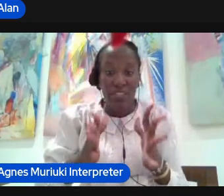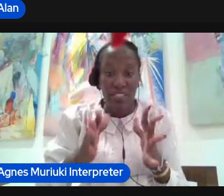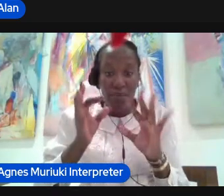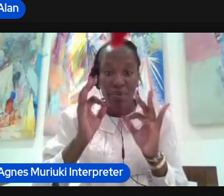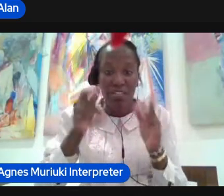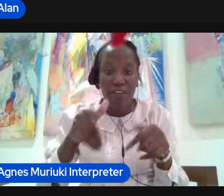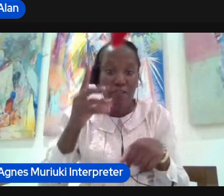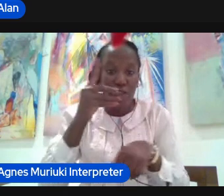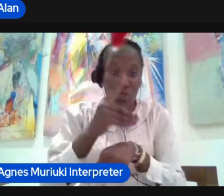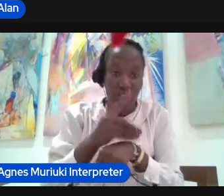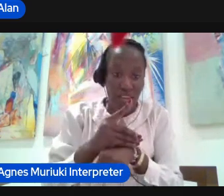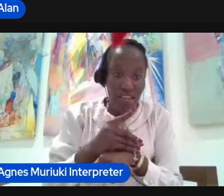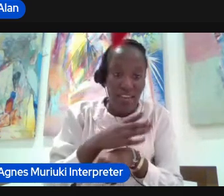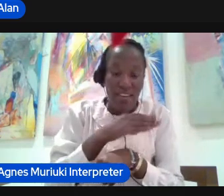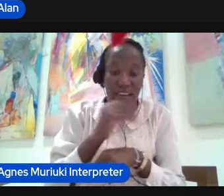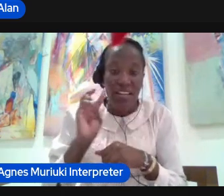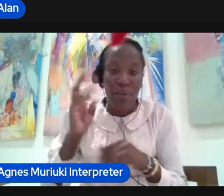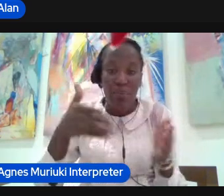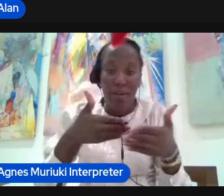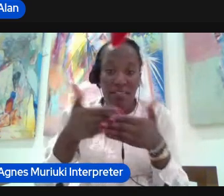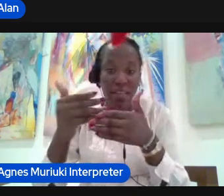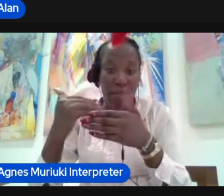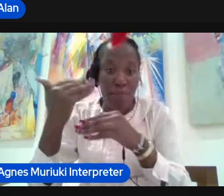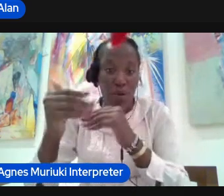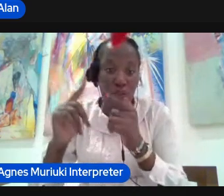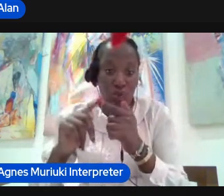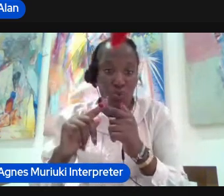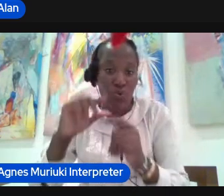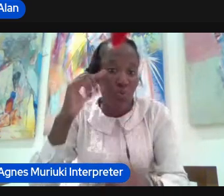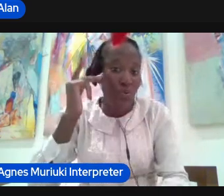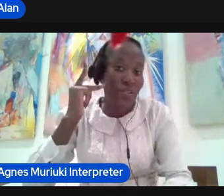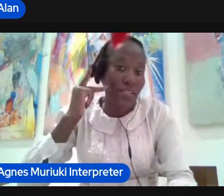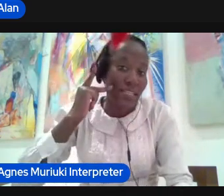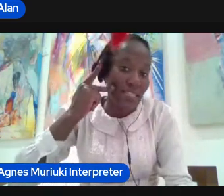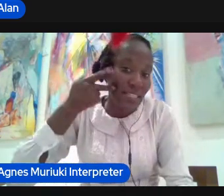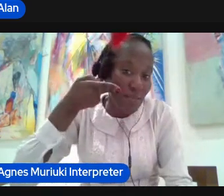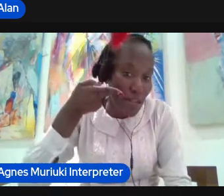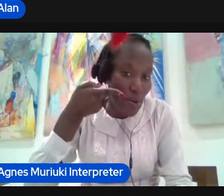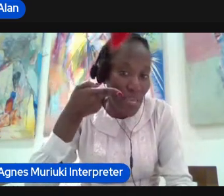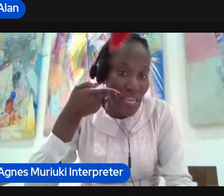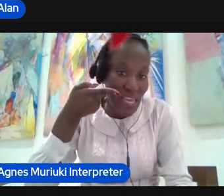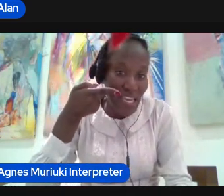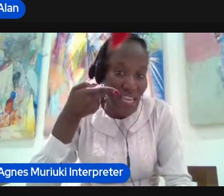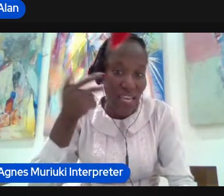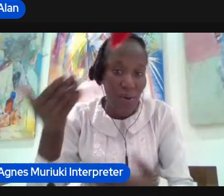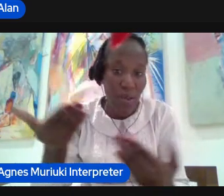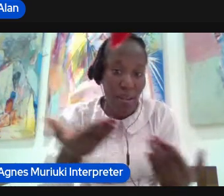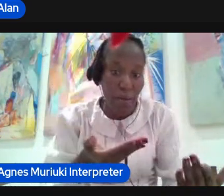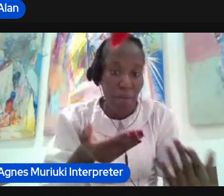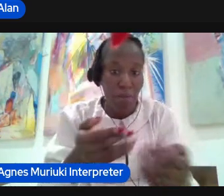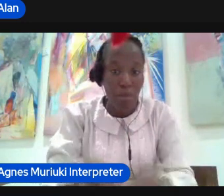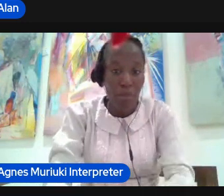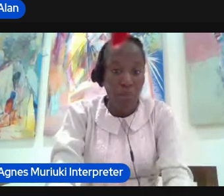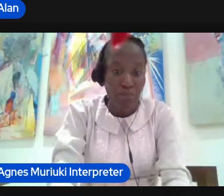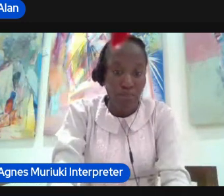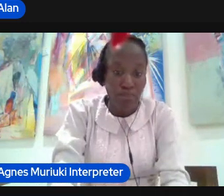sign language interpreter for today, and I will pass the ball to Simaloi.